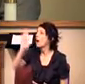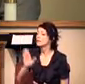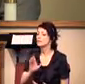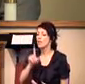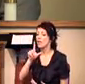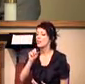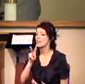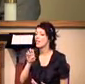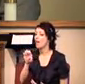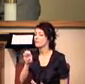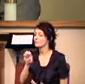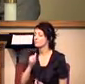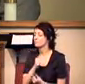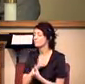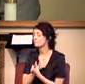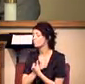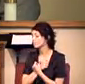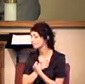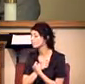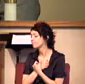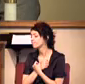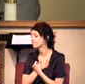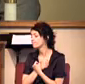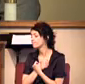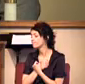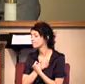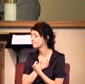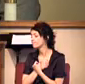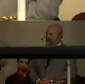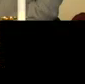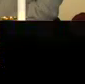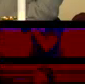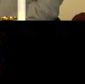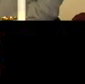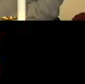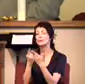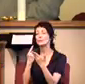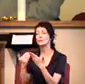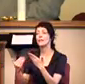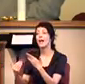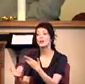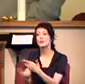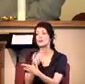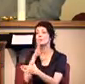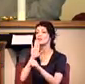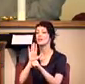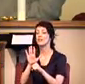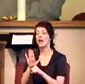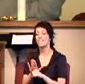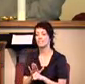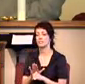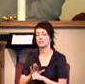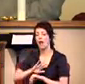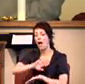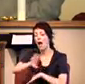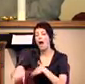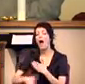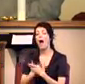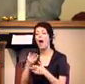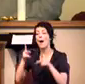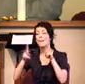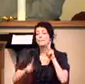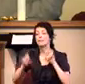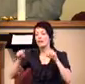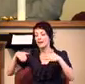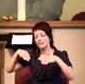in this new covenant, we open it that the communities around us, all people would have access to love, and that we